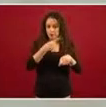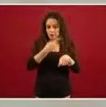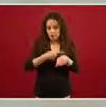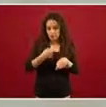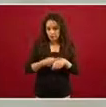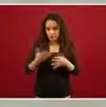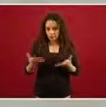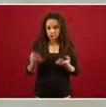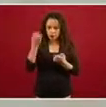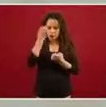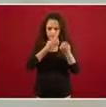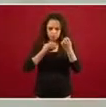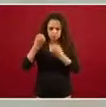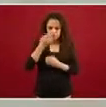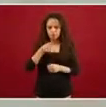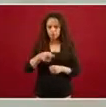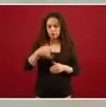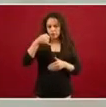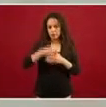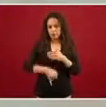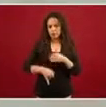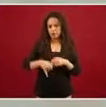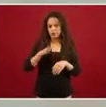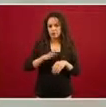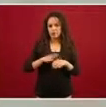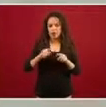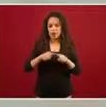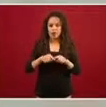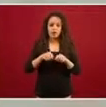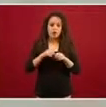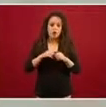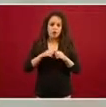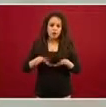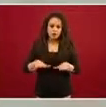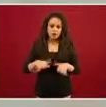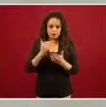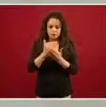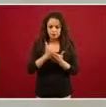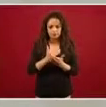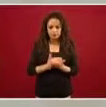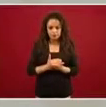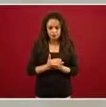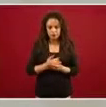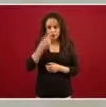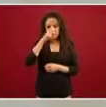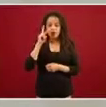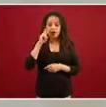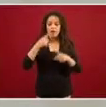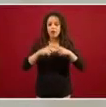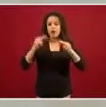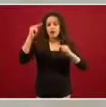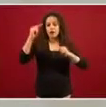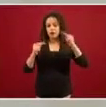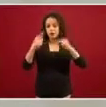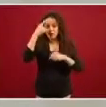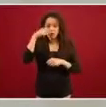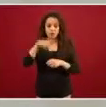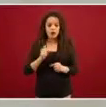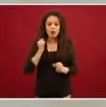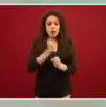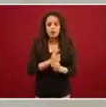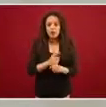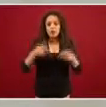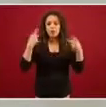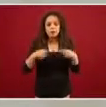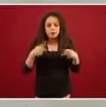collecting the data, and carrying on the case studies, integrating all the variables,